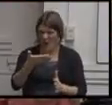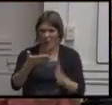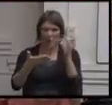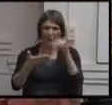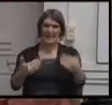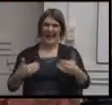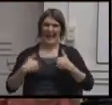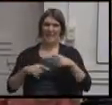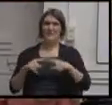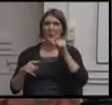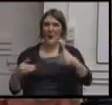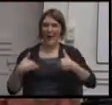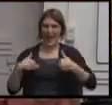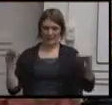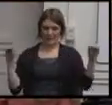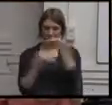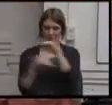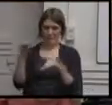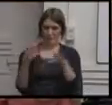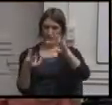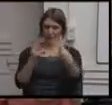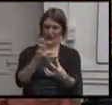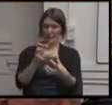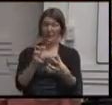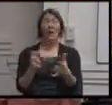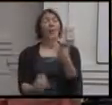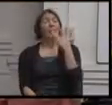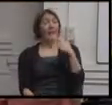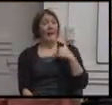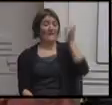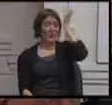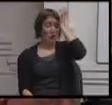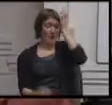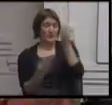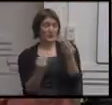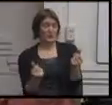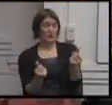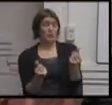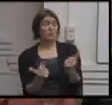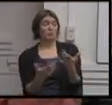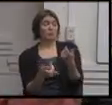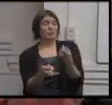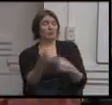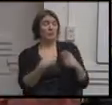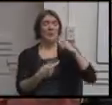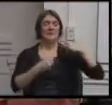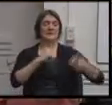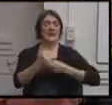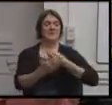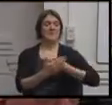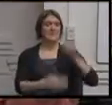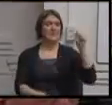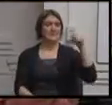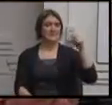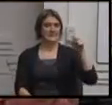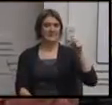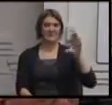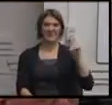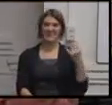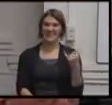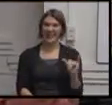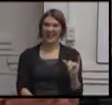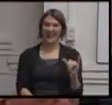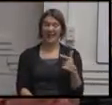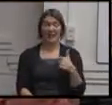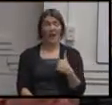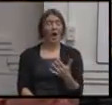following year. Luckily, pay-as-you-throw is coming along, and that's going to soften that blow a little bit. But